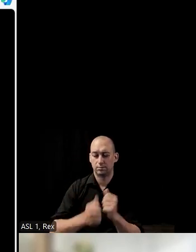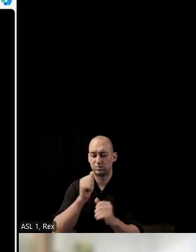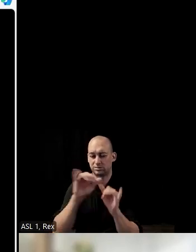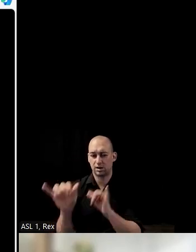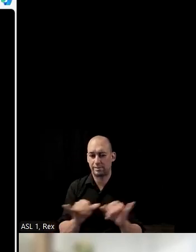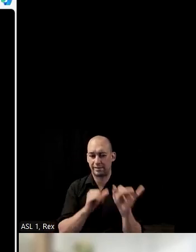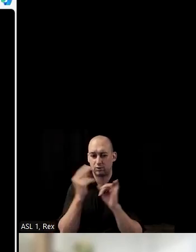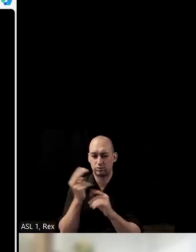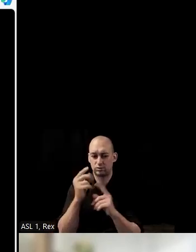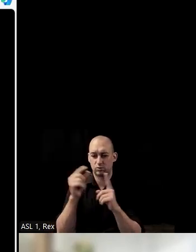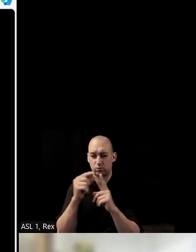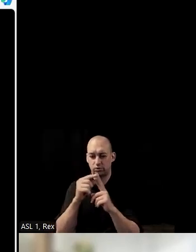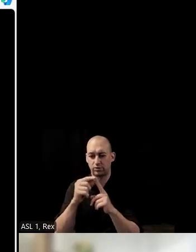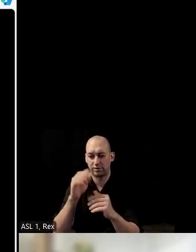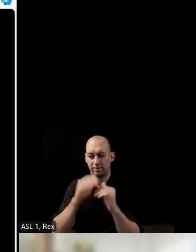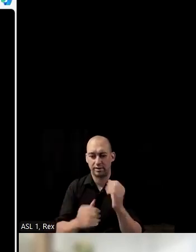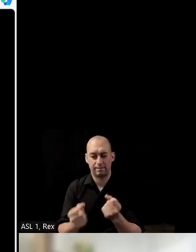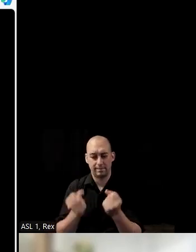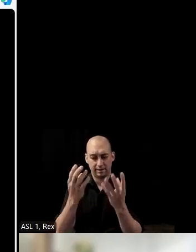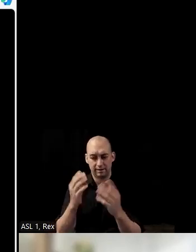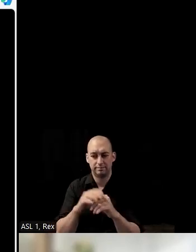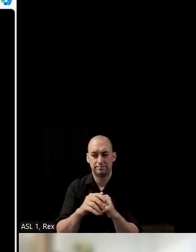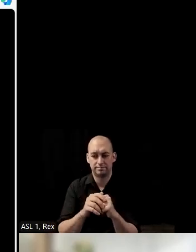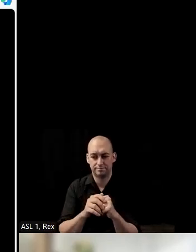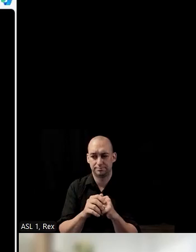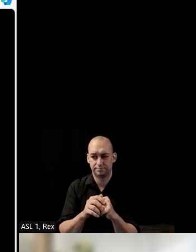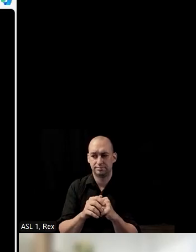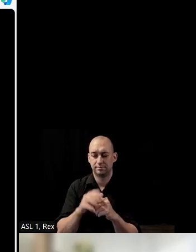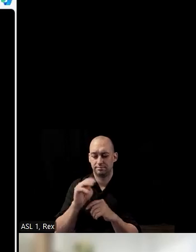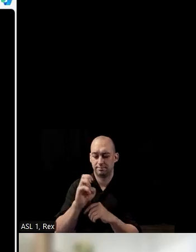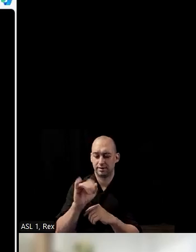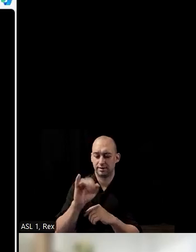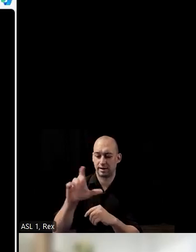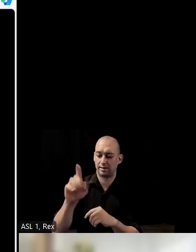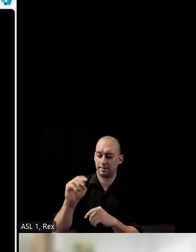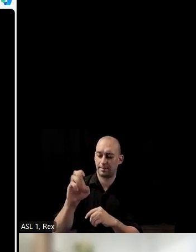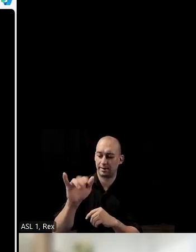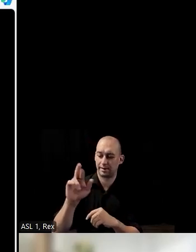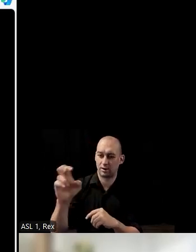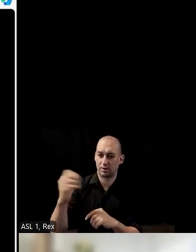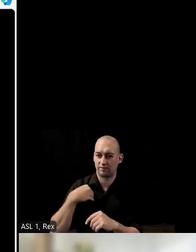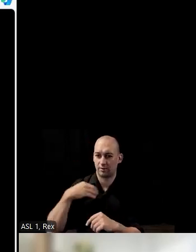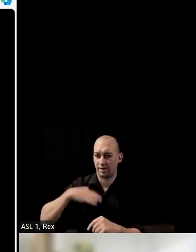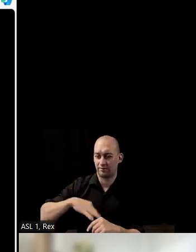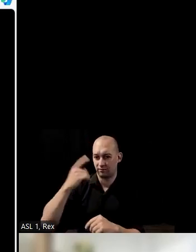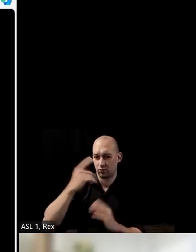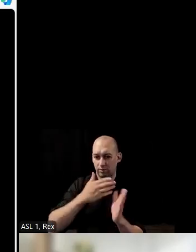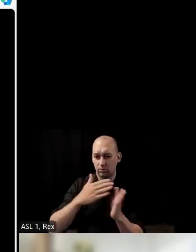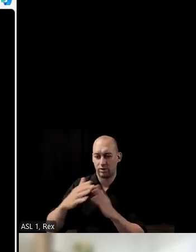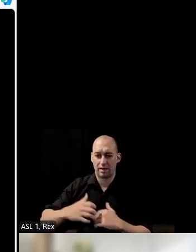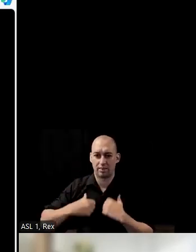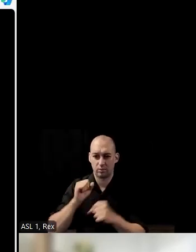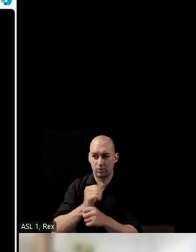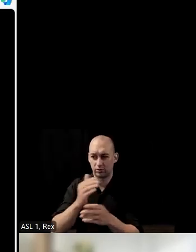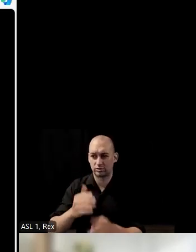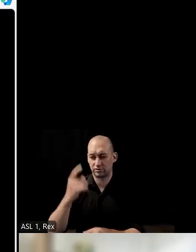team, care team navigators. And Medi-Cal and Medicare both have a benefit now for community health workers as